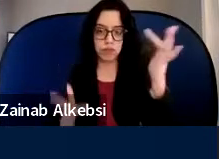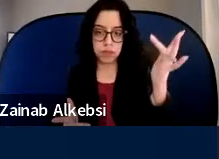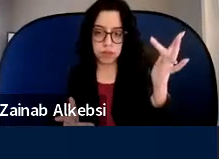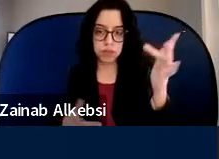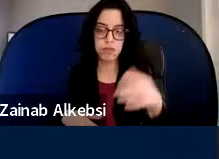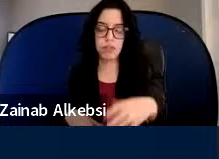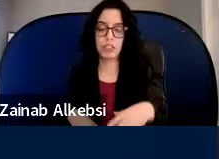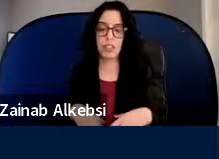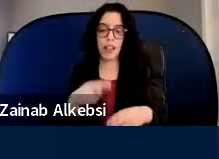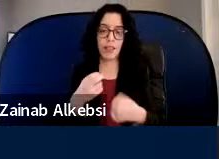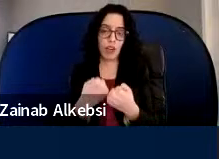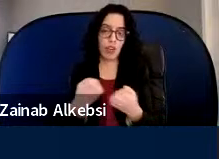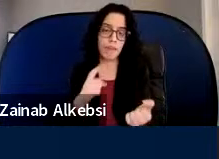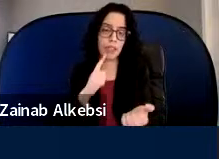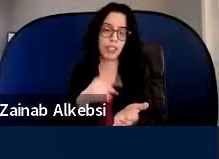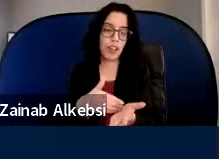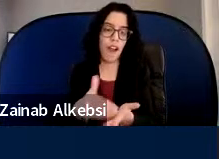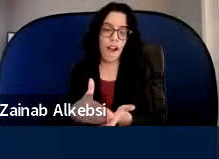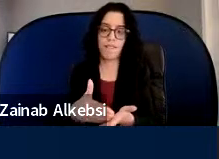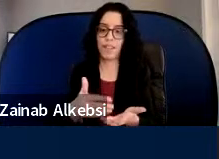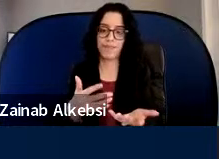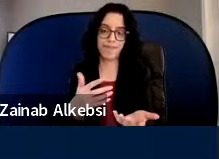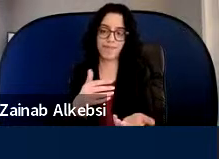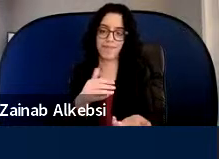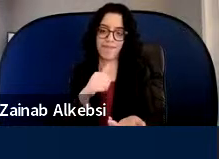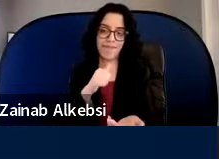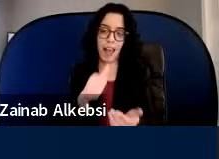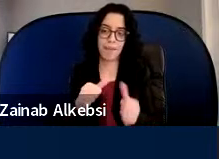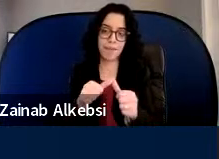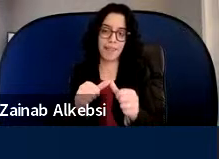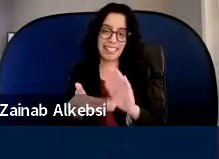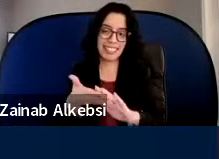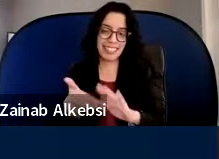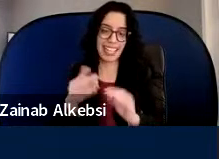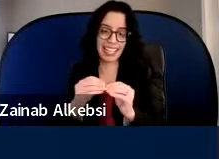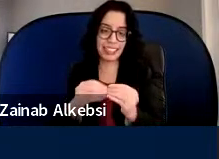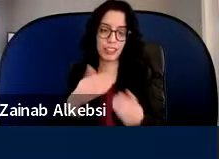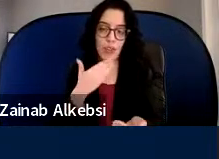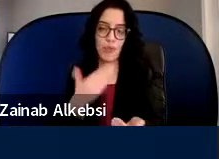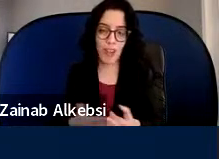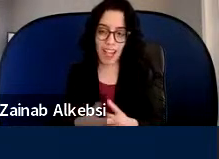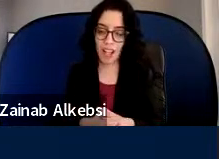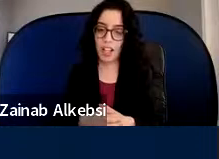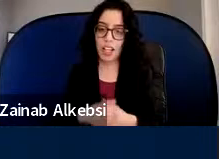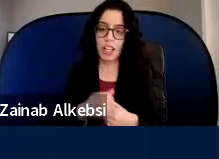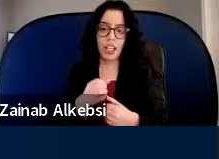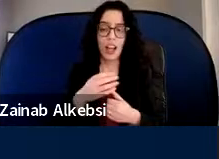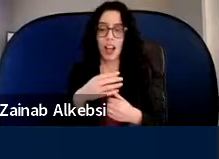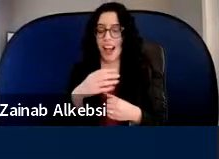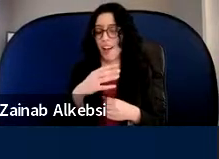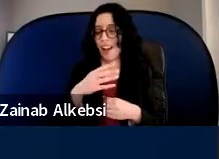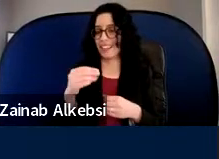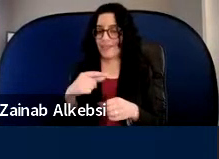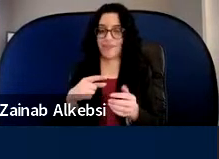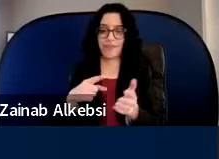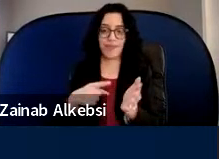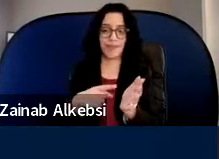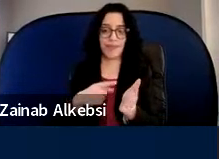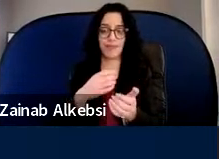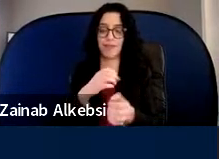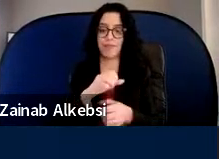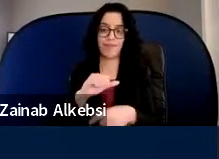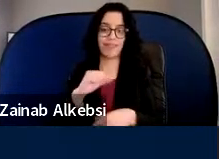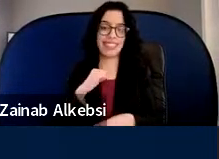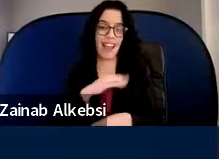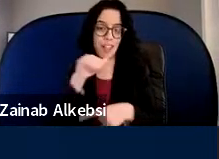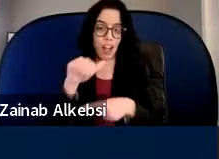Oftentimes, the device itself will freeze, will pixelate, will not have sufficient bandwidth to bring a reliable visual picture through